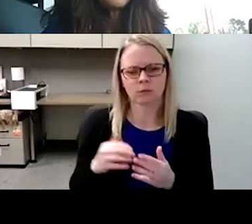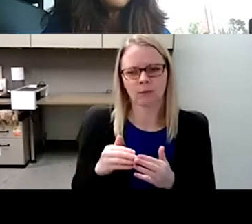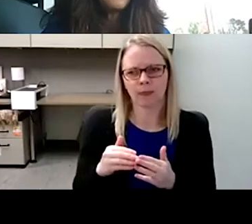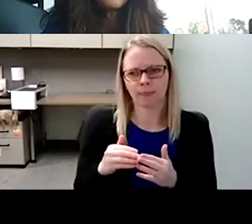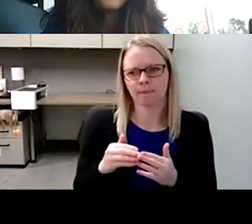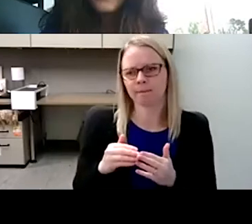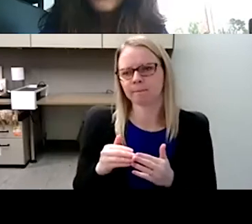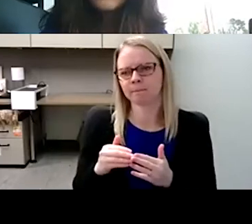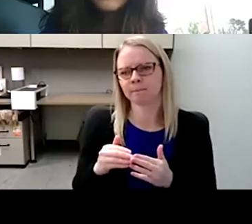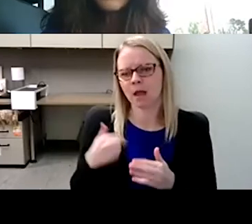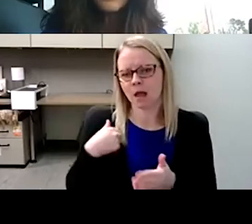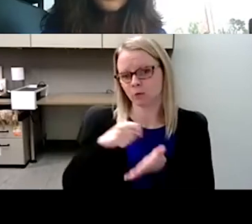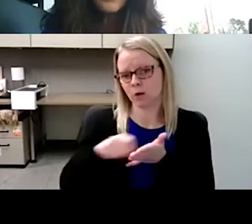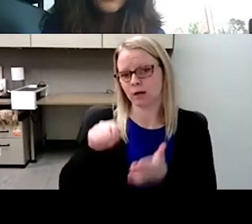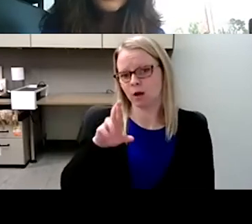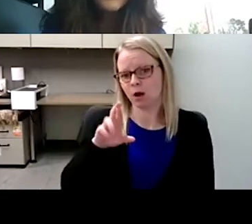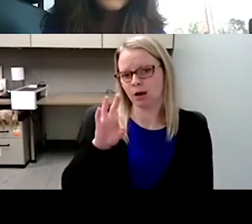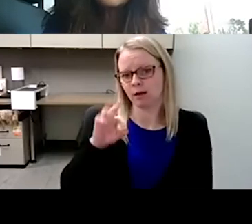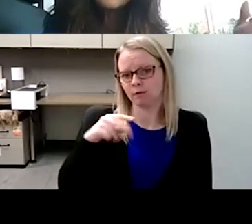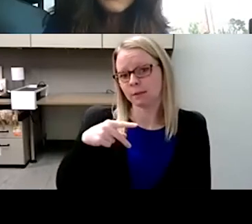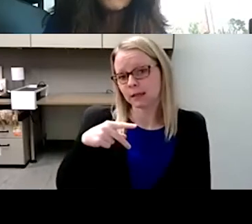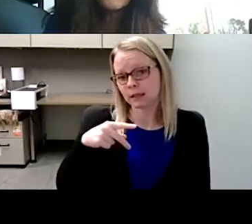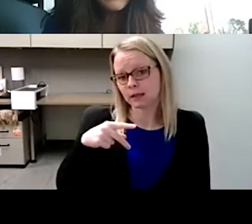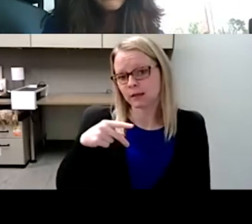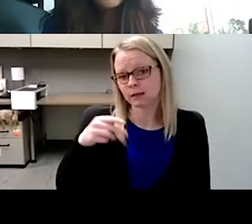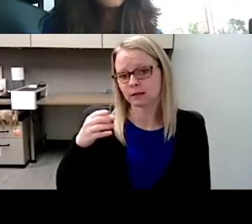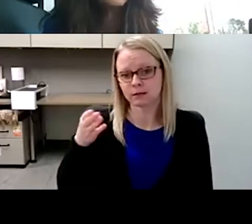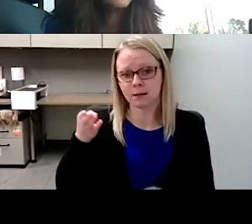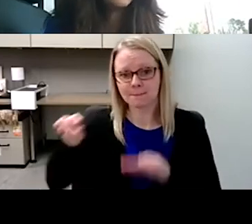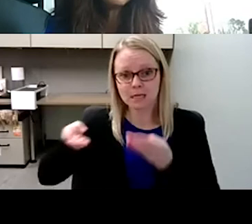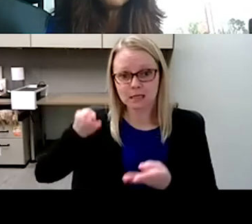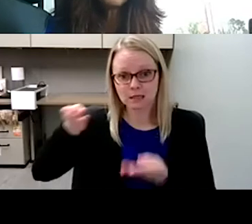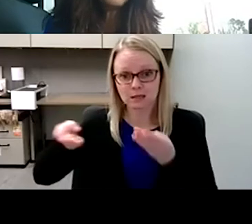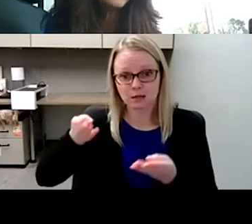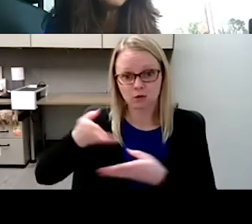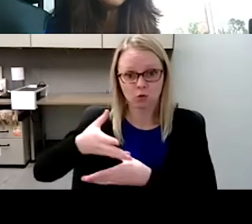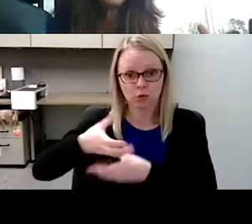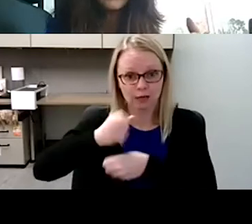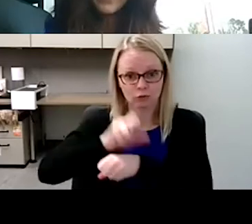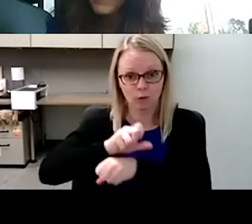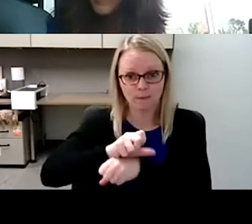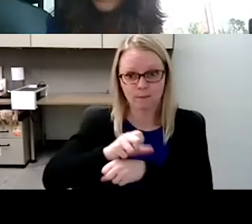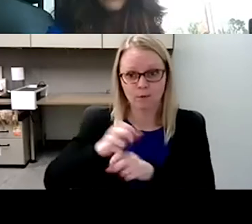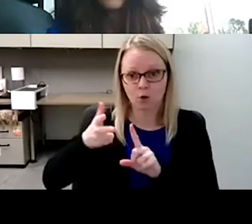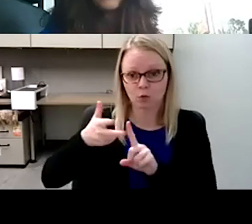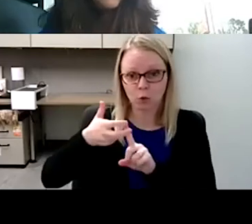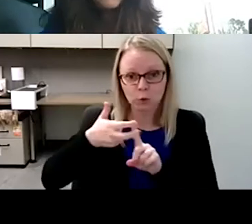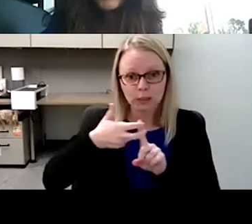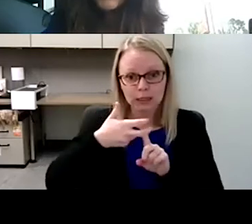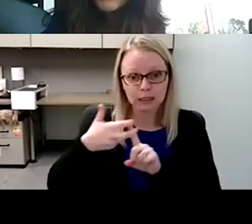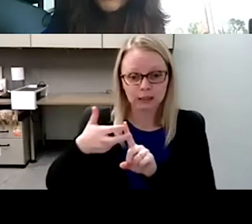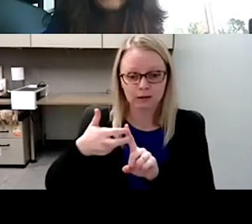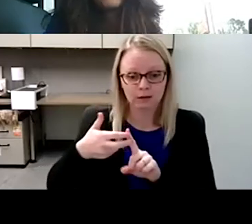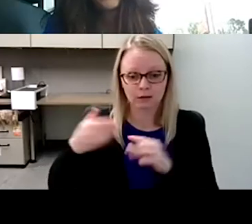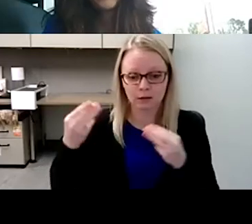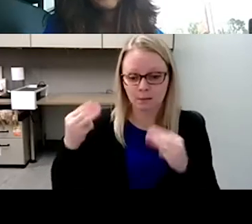I was writing the RFPs, the bids to get jobs and recruiting and marketing type stuff. I had to make a